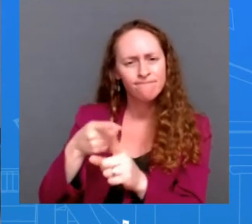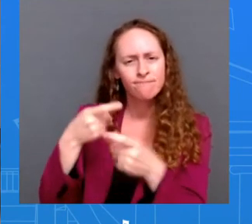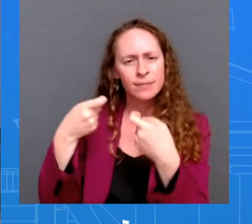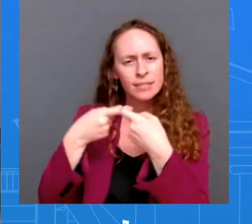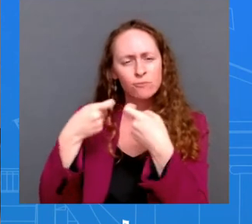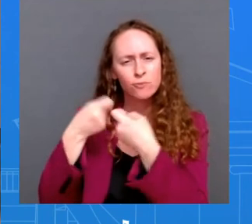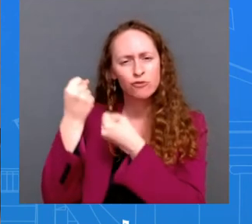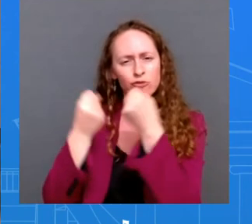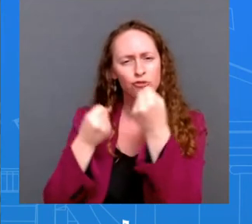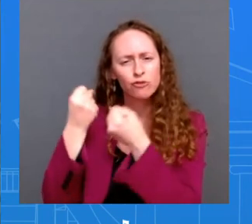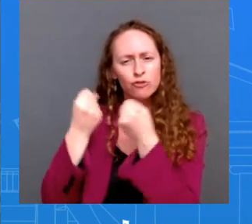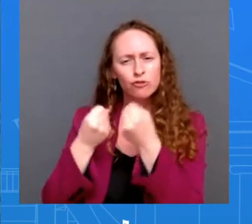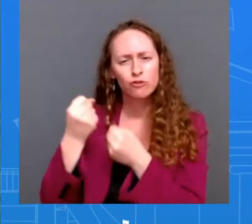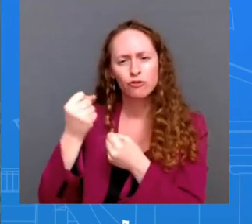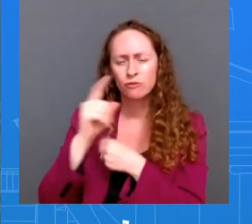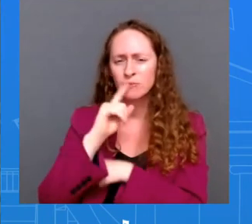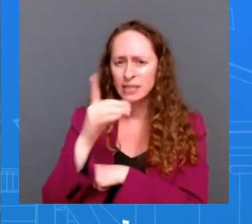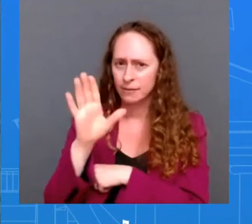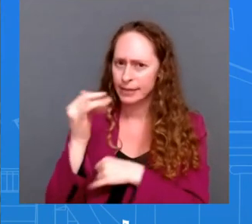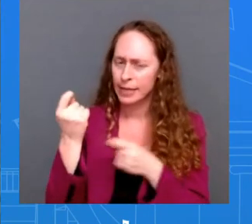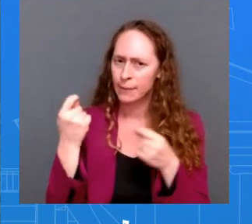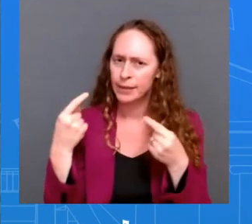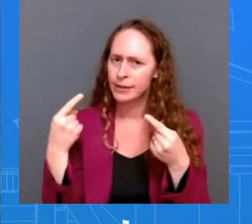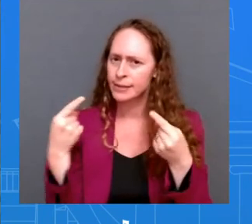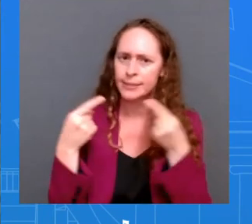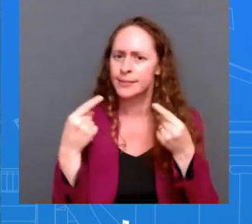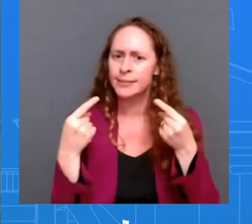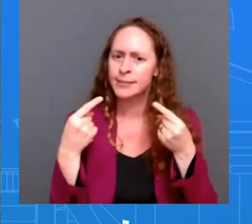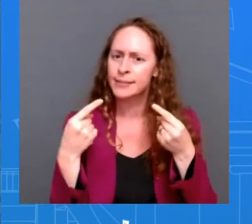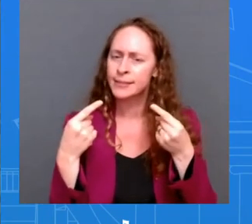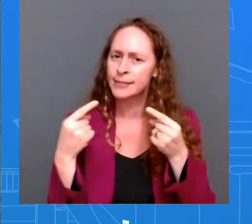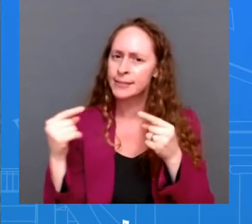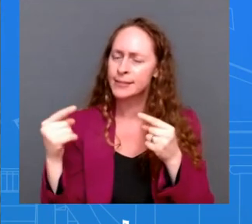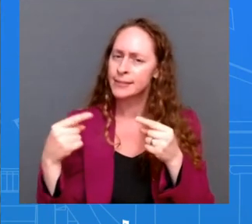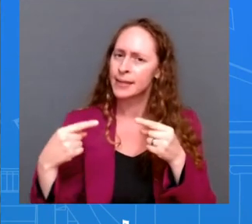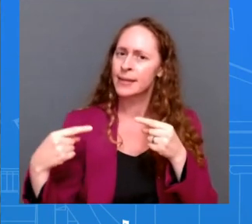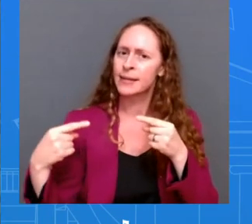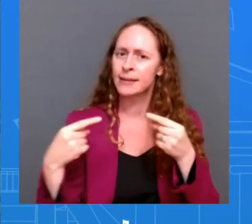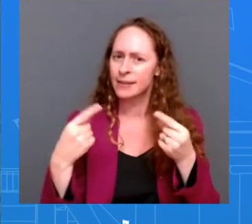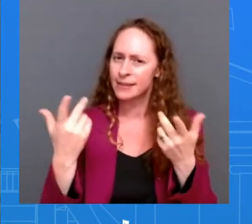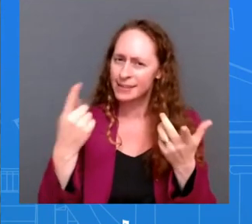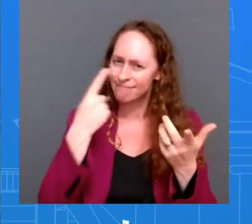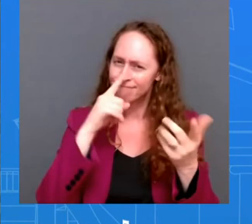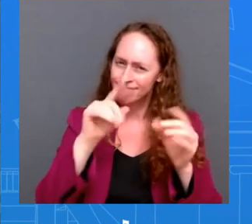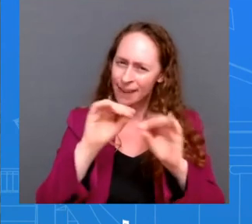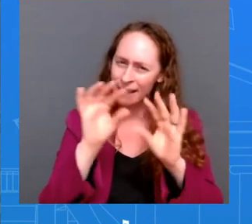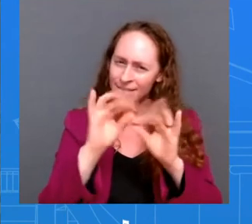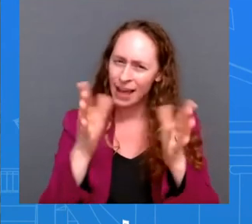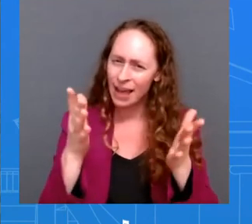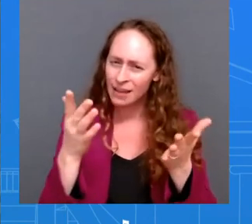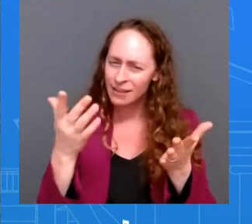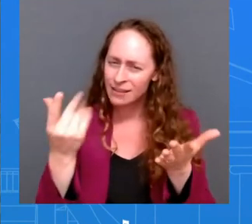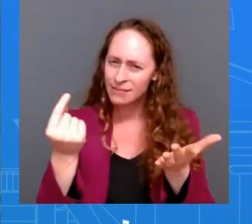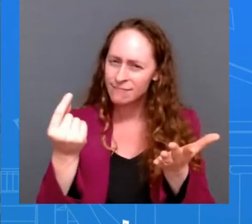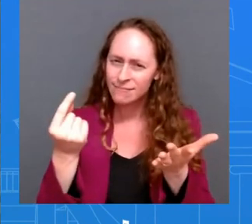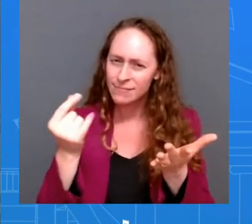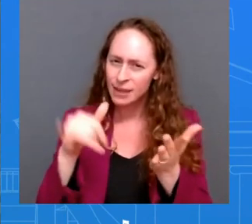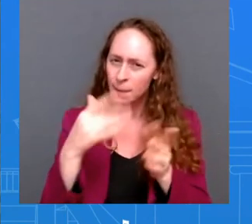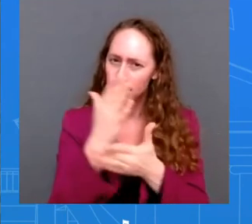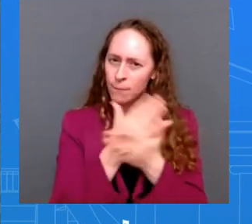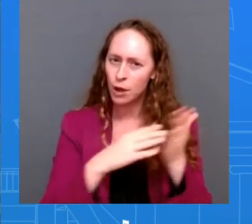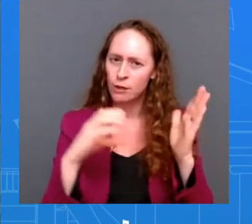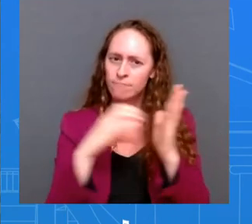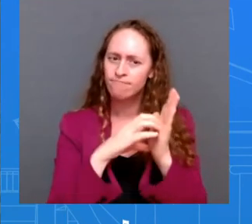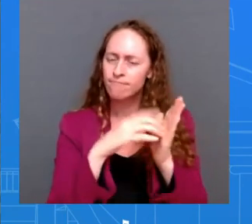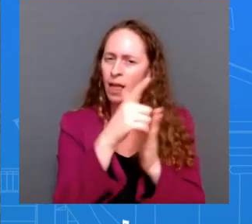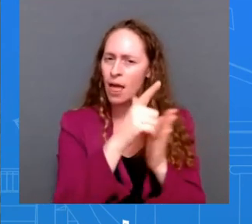portion? So I haven't gotten a download from that call, and we were busy doing many other things before coming out here,